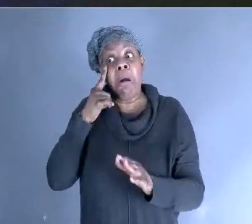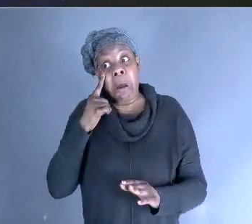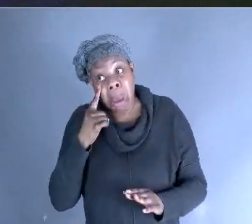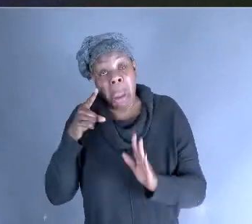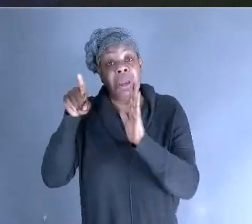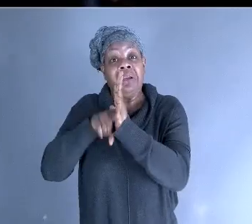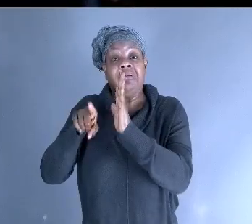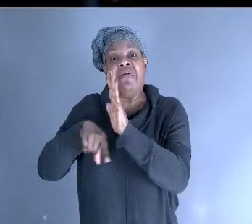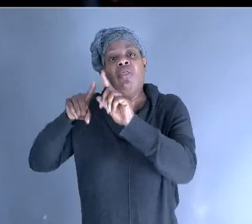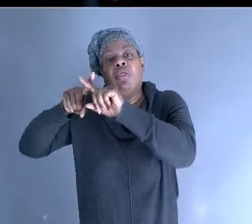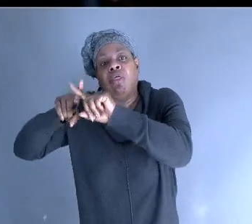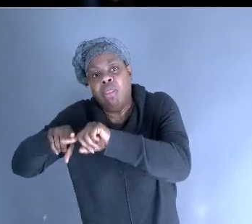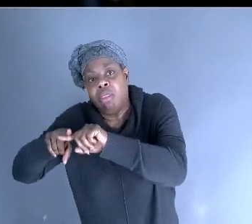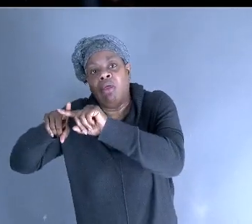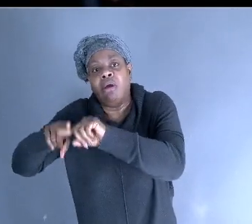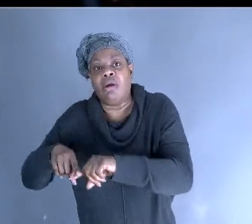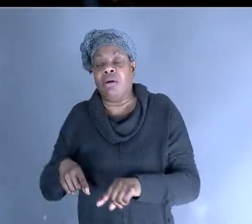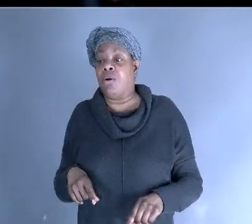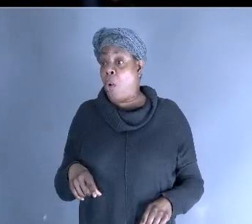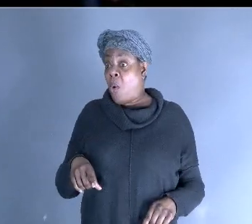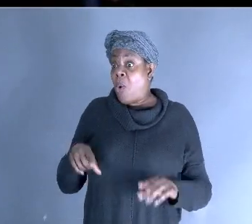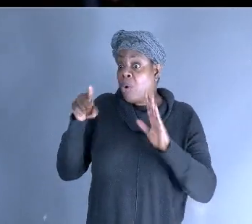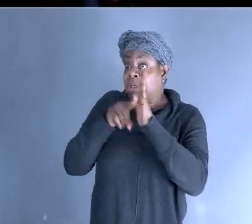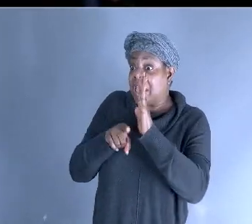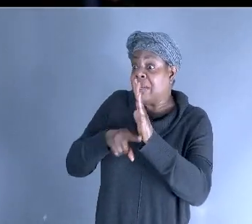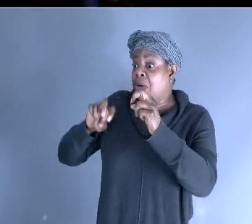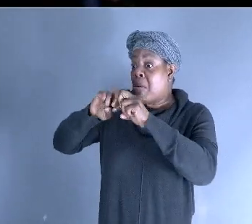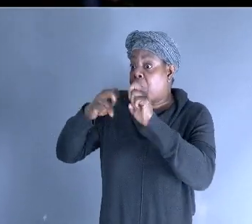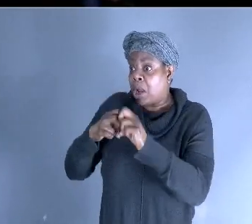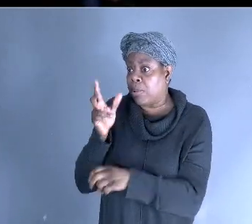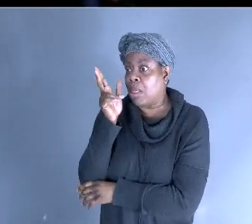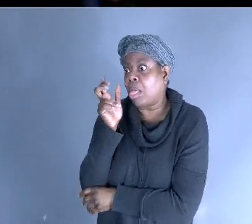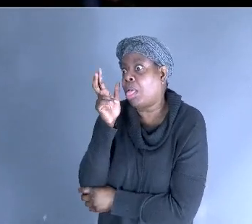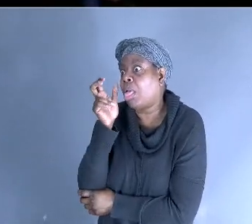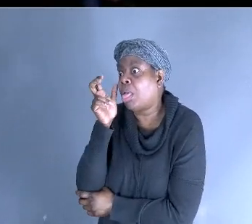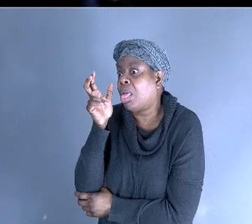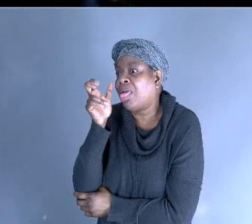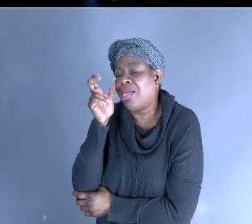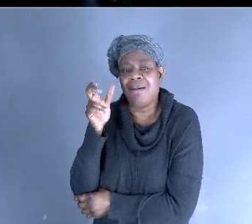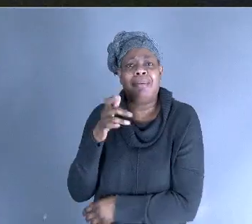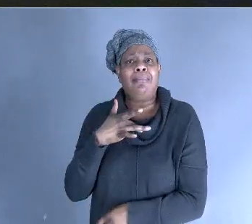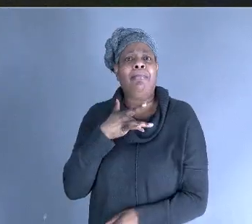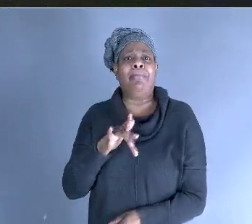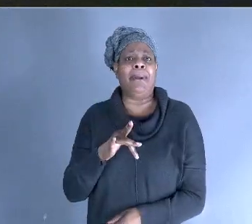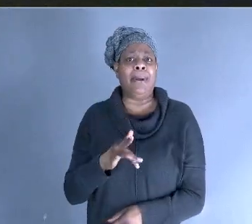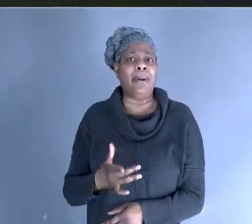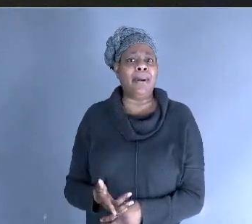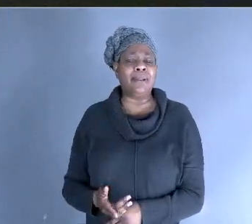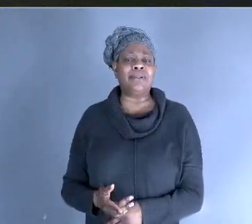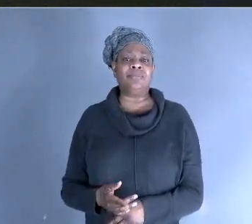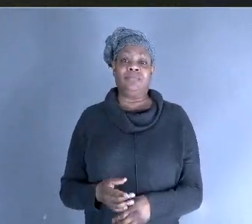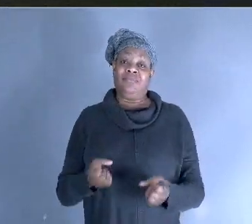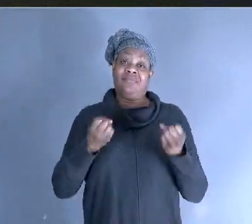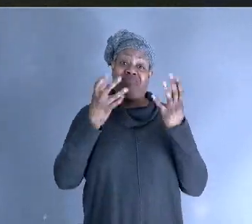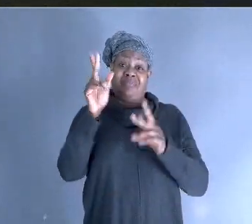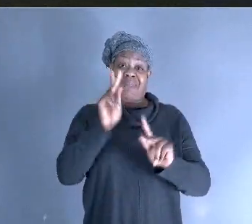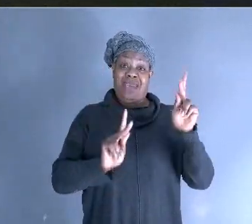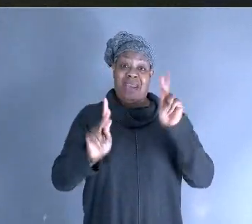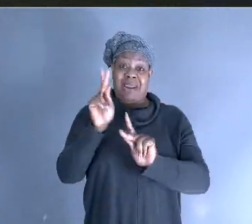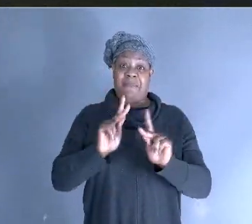have a tendency to listen to all of the problems. And many of us in this room, We have a